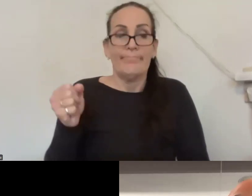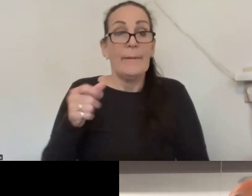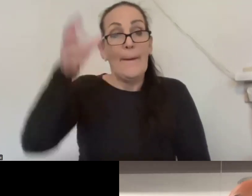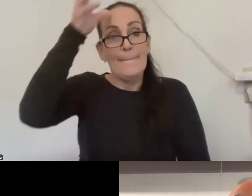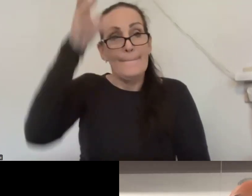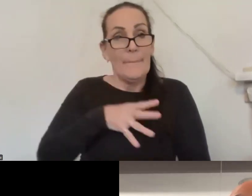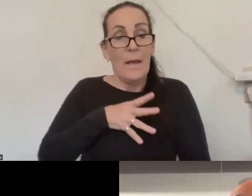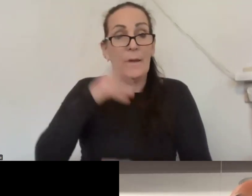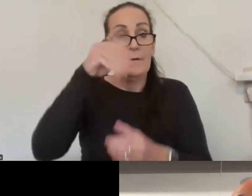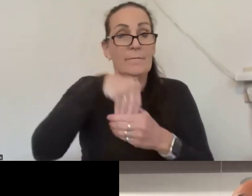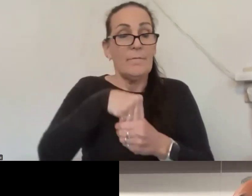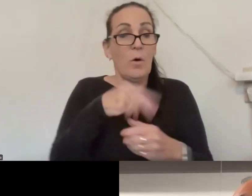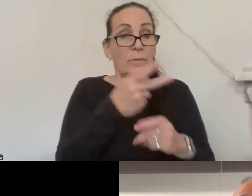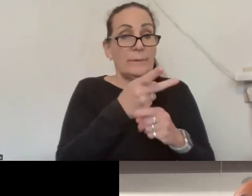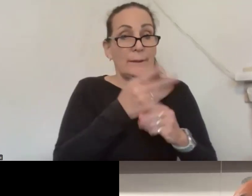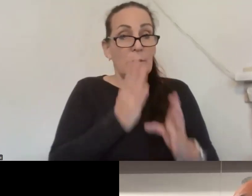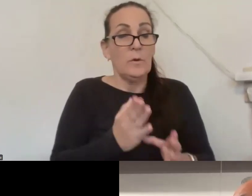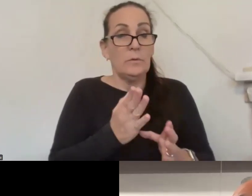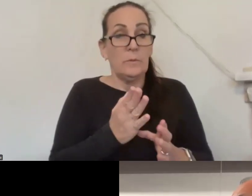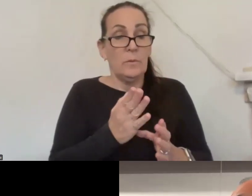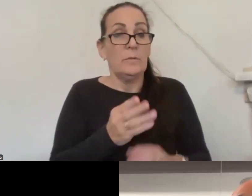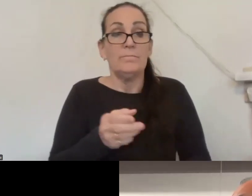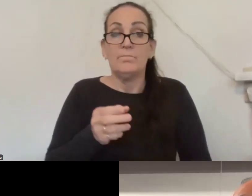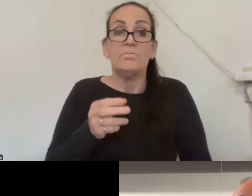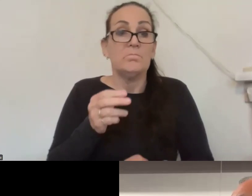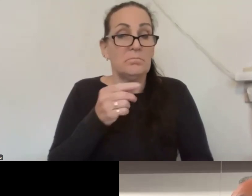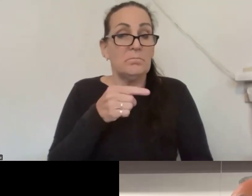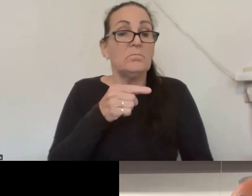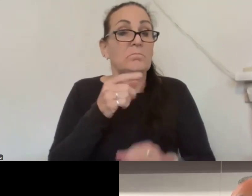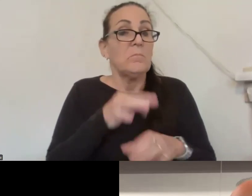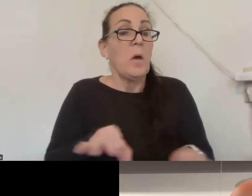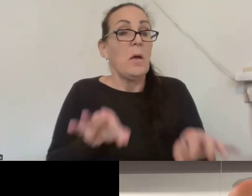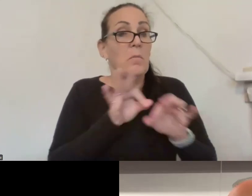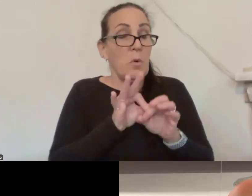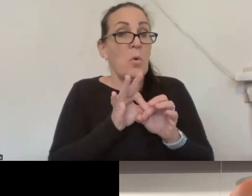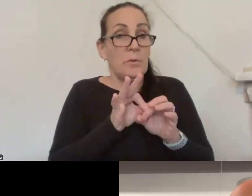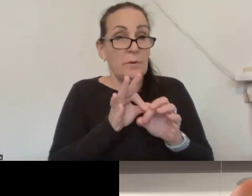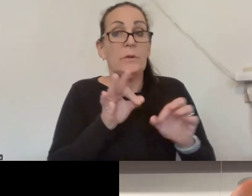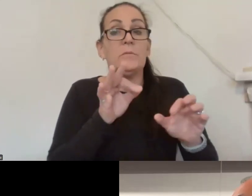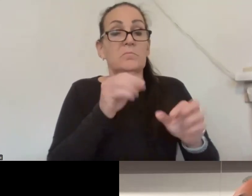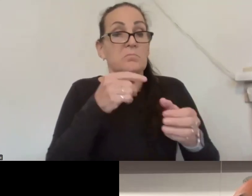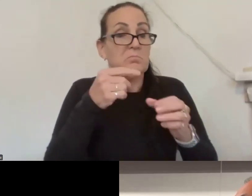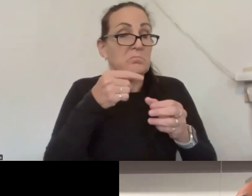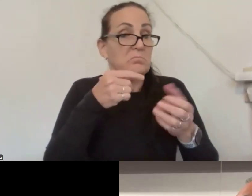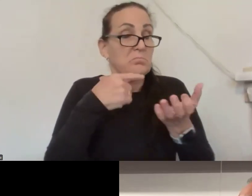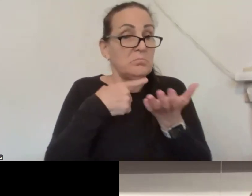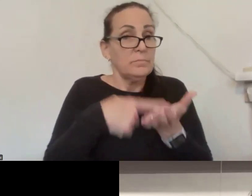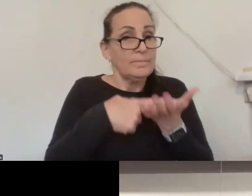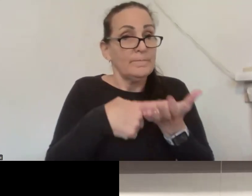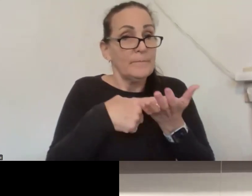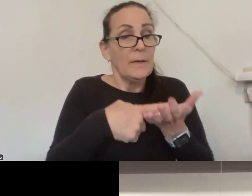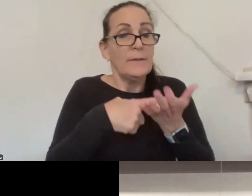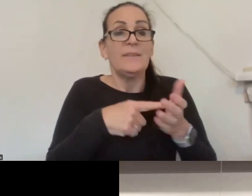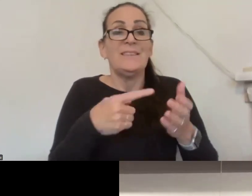caregiving, highlighting that, how we can explore the differences and how we can